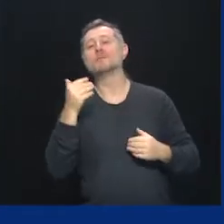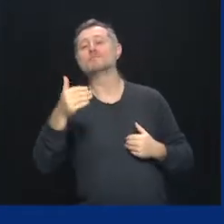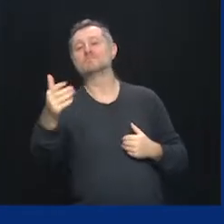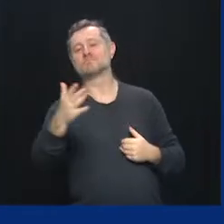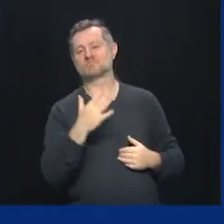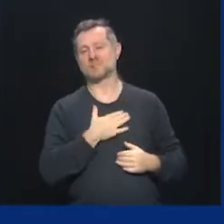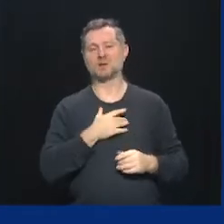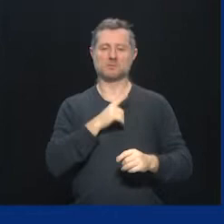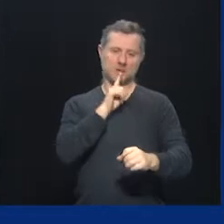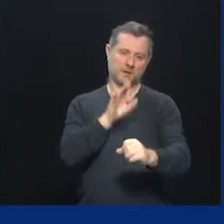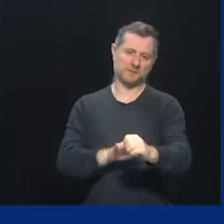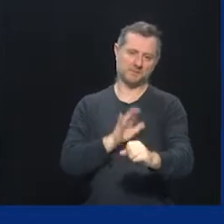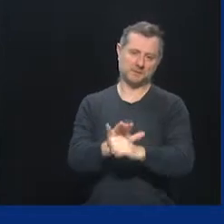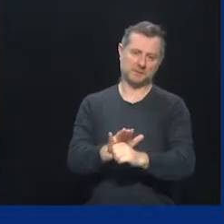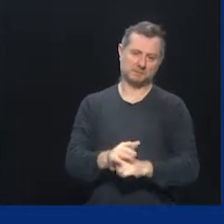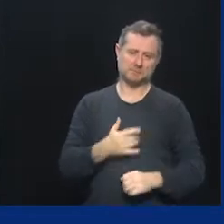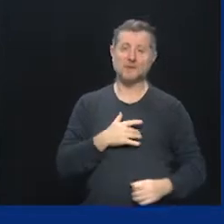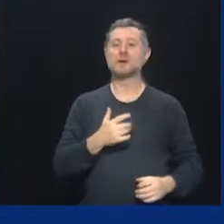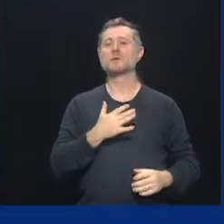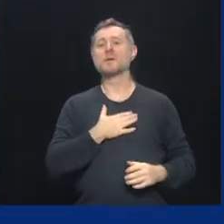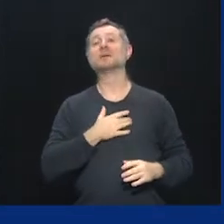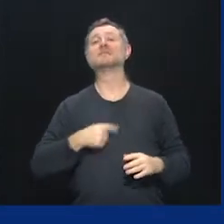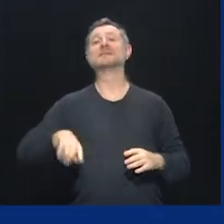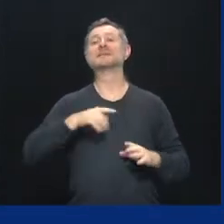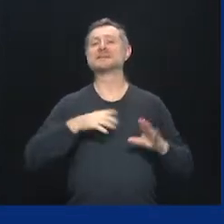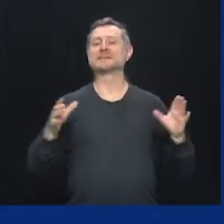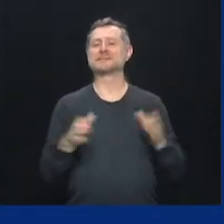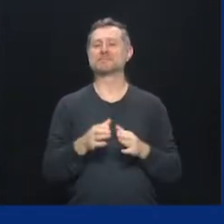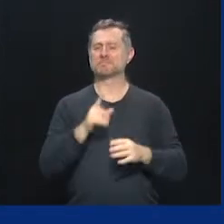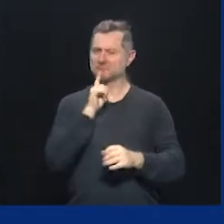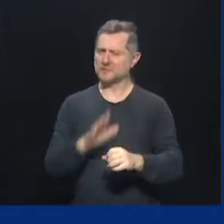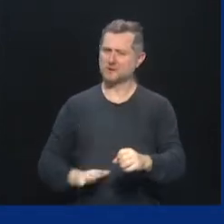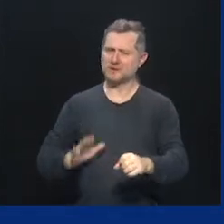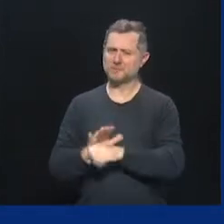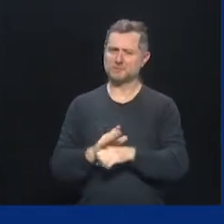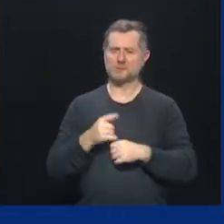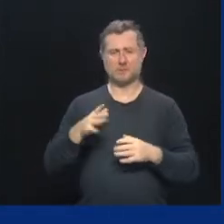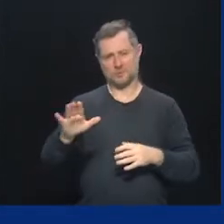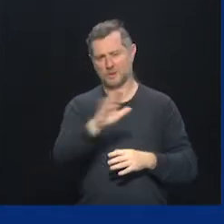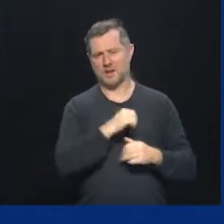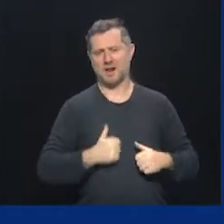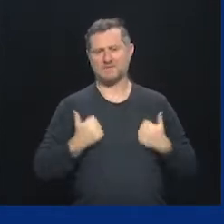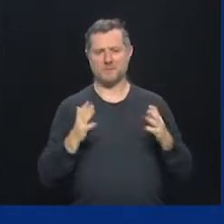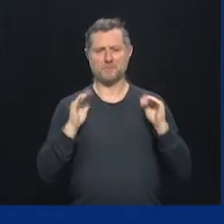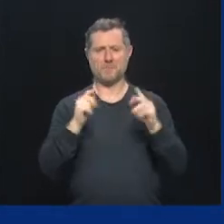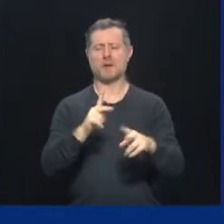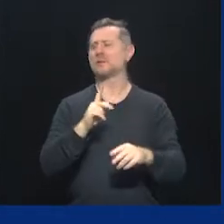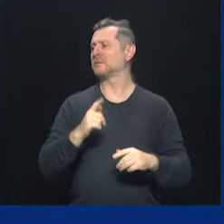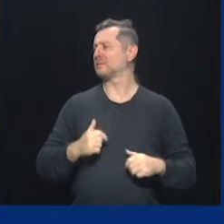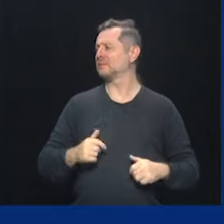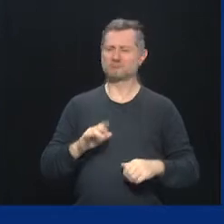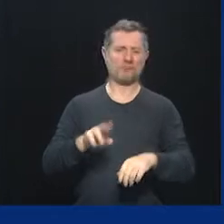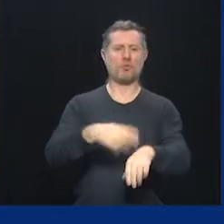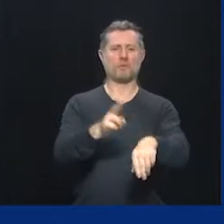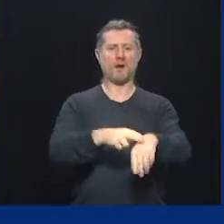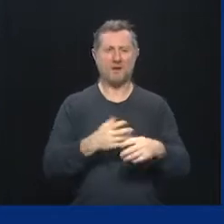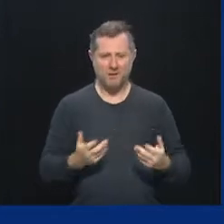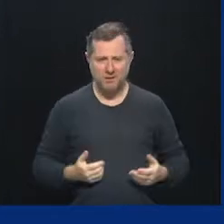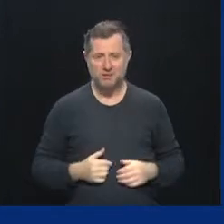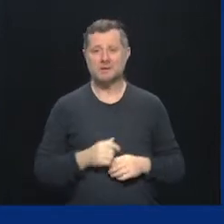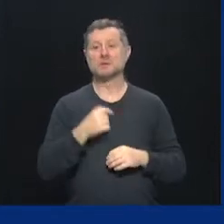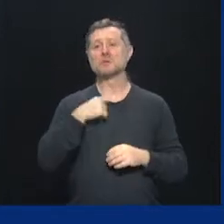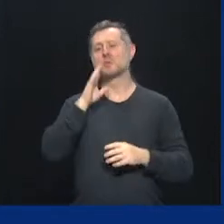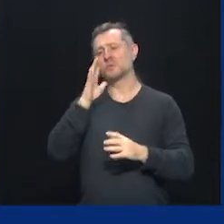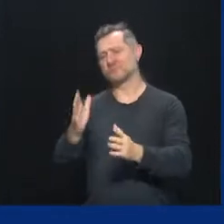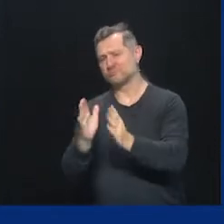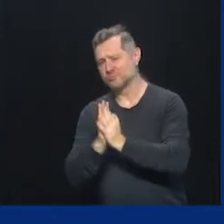My entire team will be dedicated to restoring your life as normal as we can make it, and to keep you in our prayers, but also we will help you.